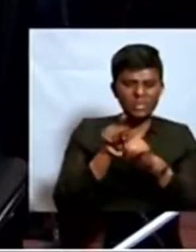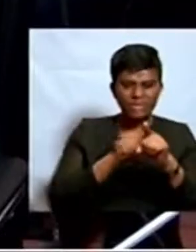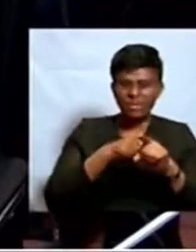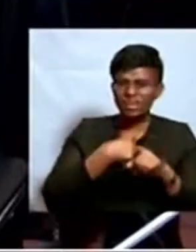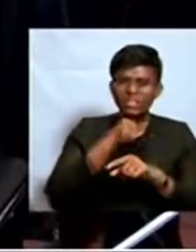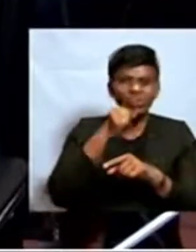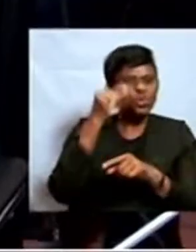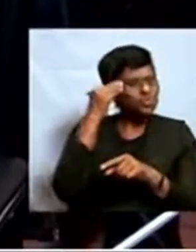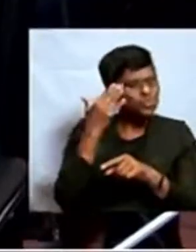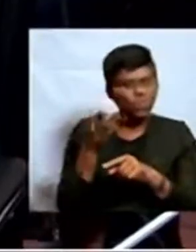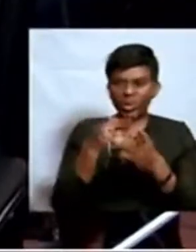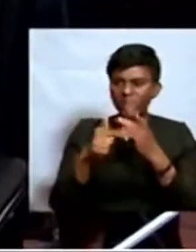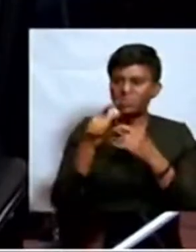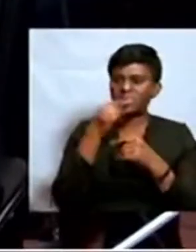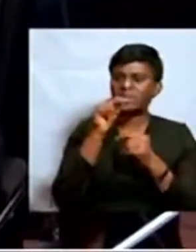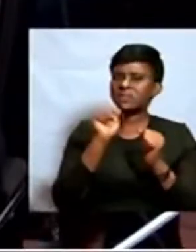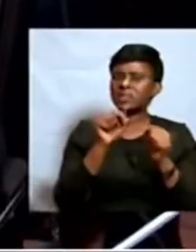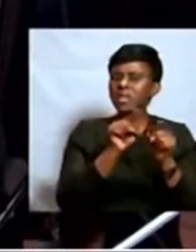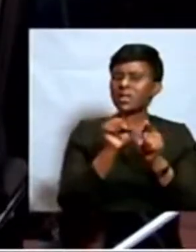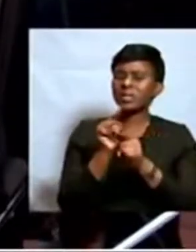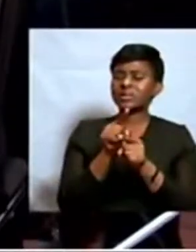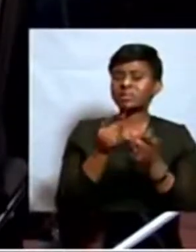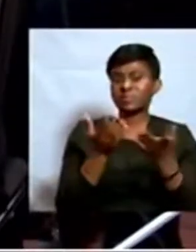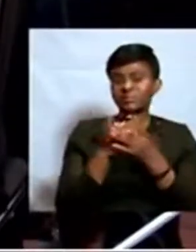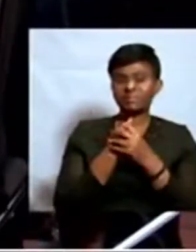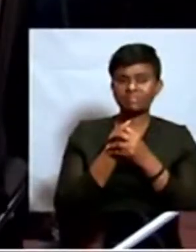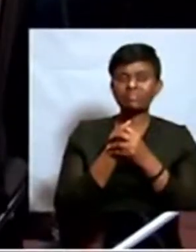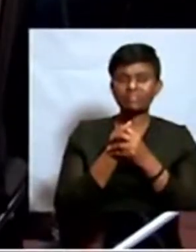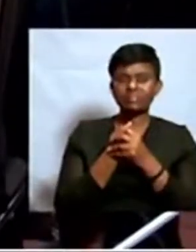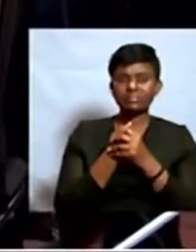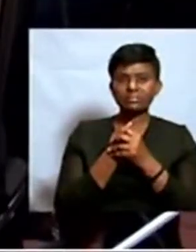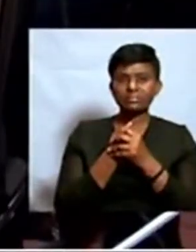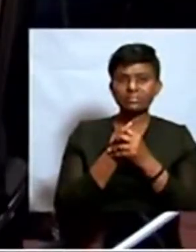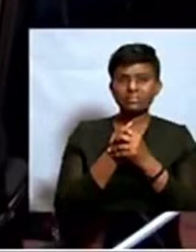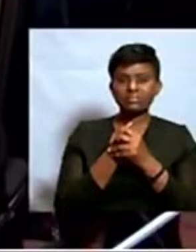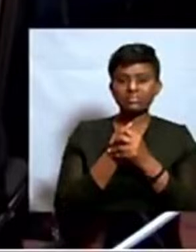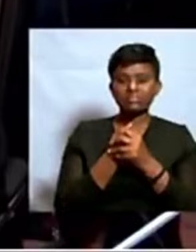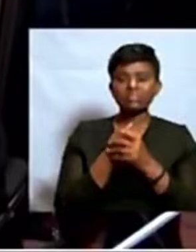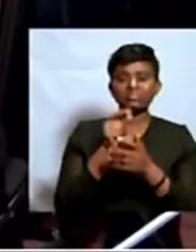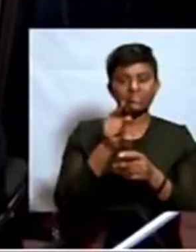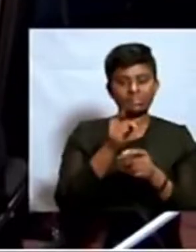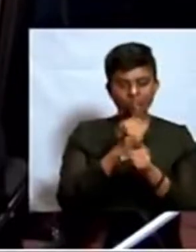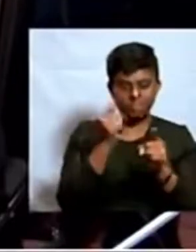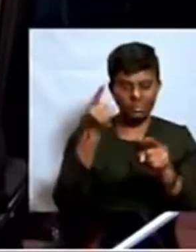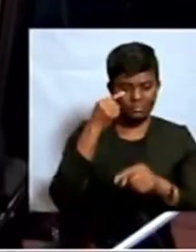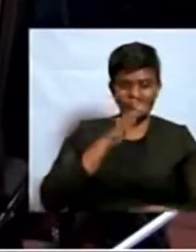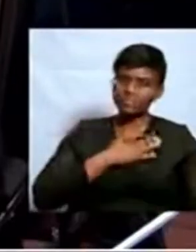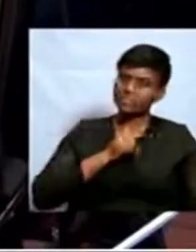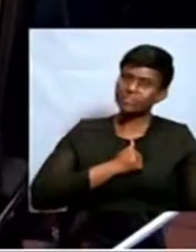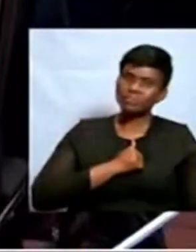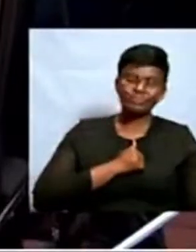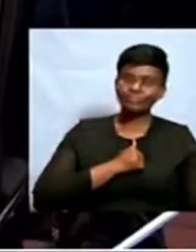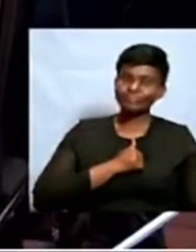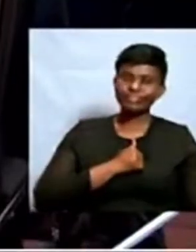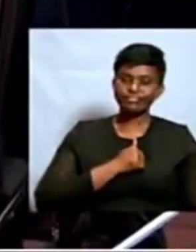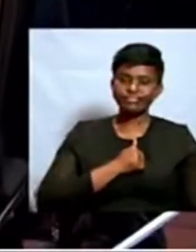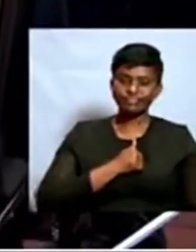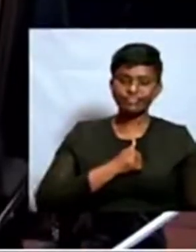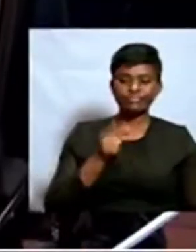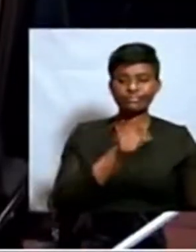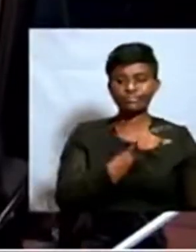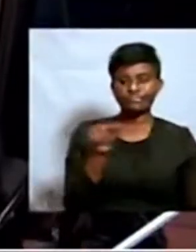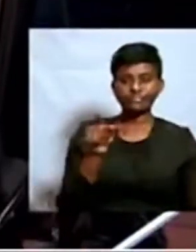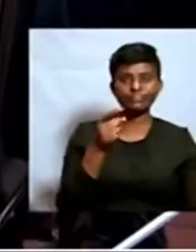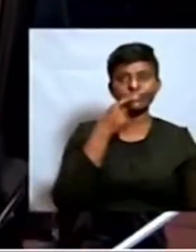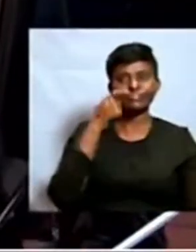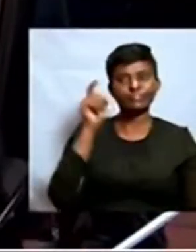know what you can say about that. Yeah, and then also, this is just for my own sake, who this is